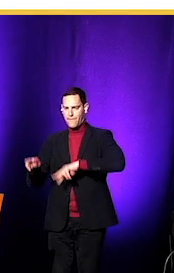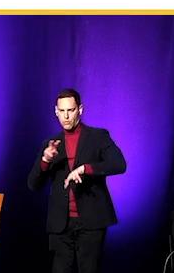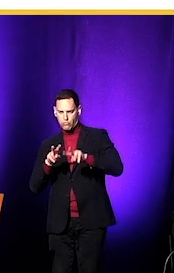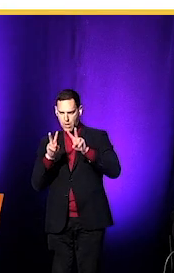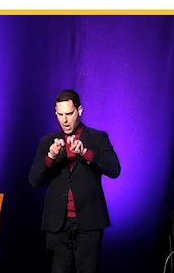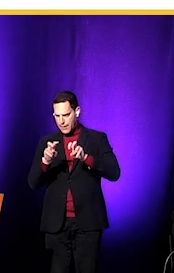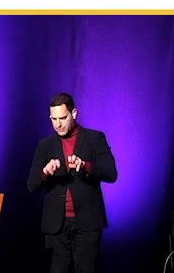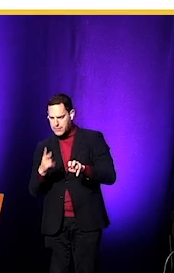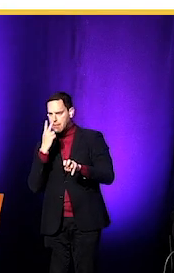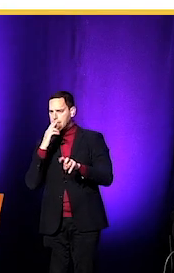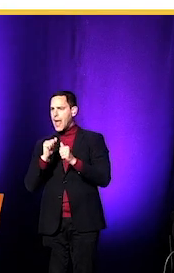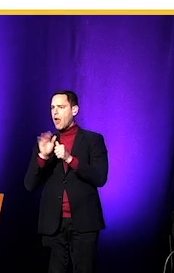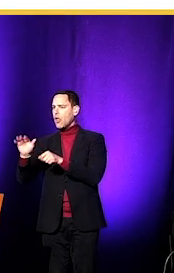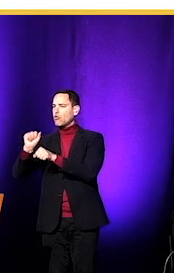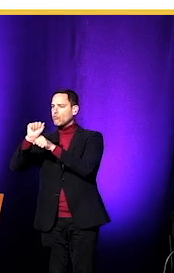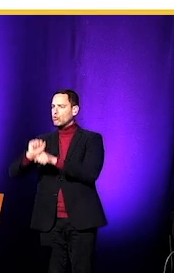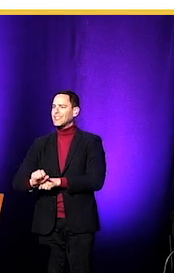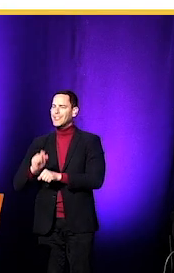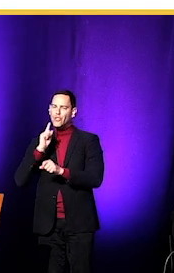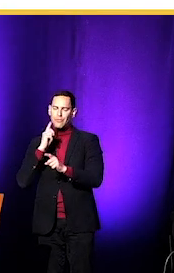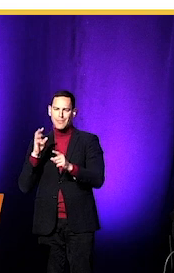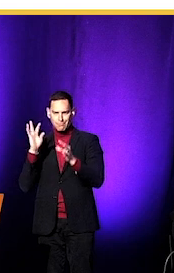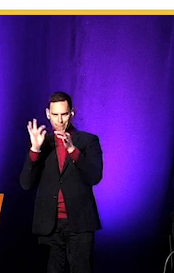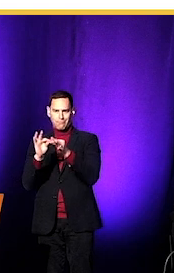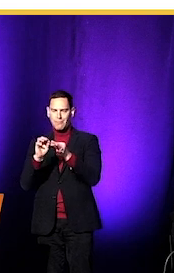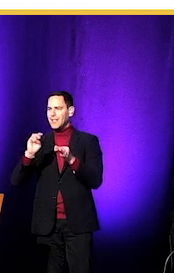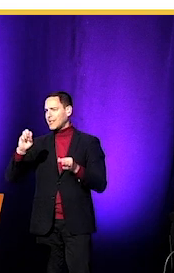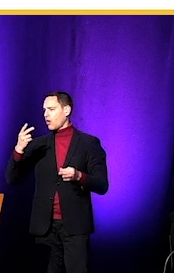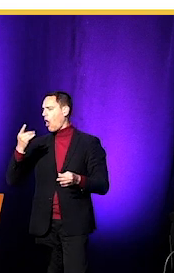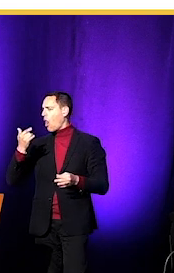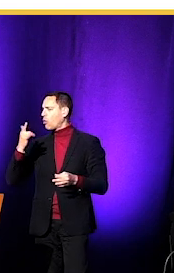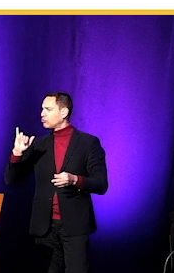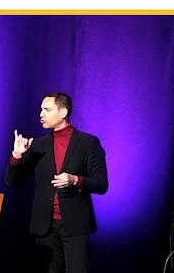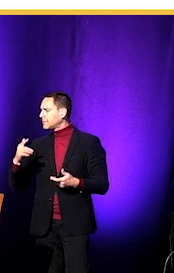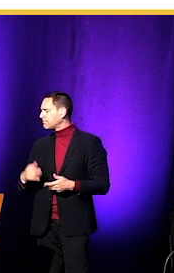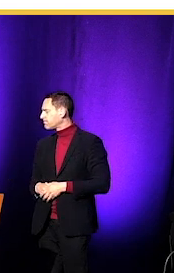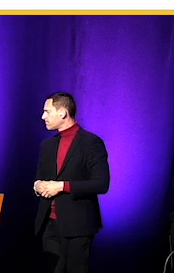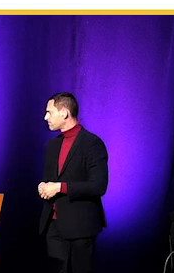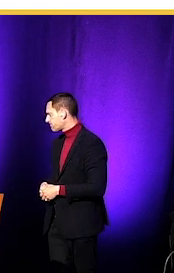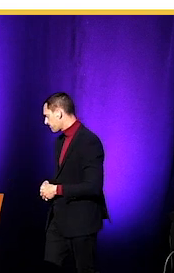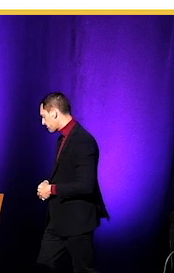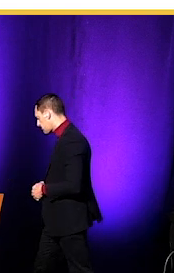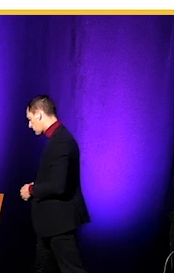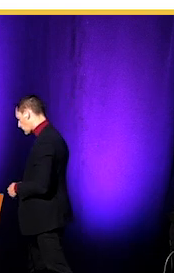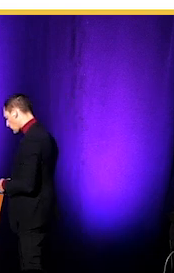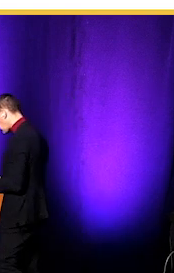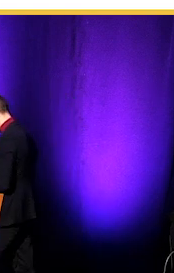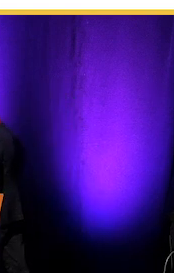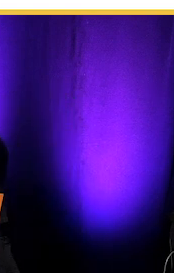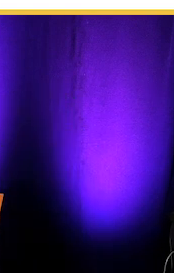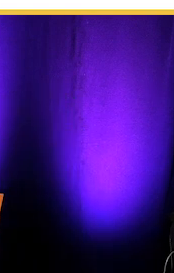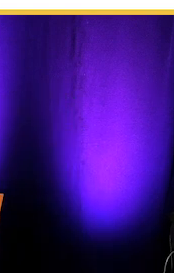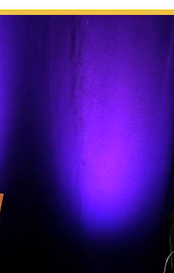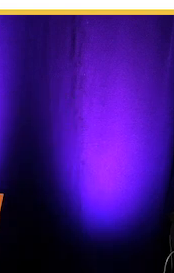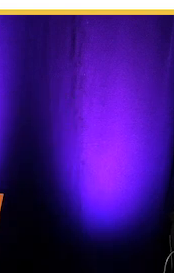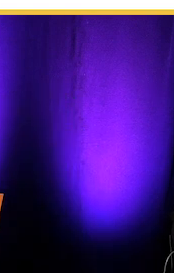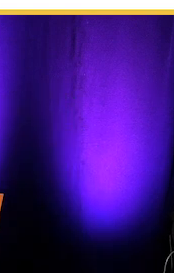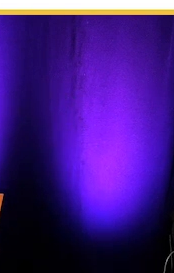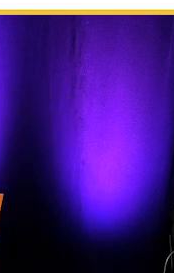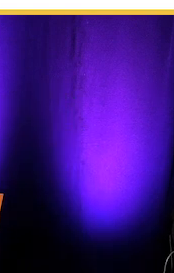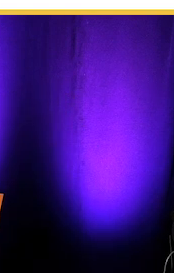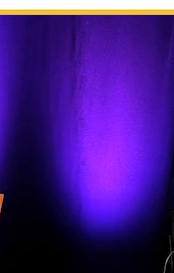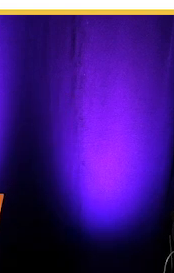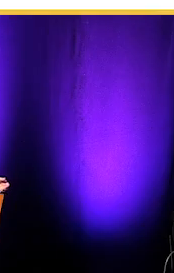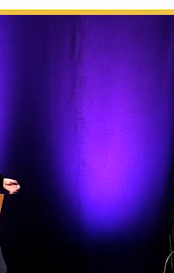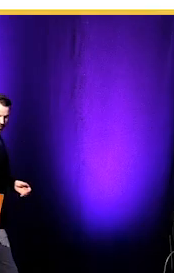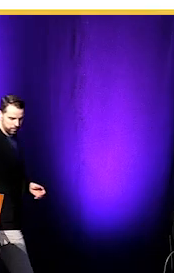their routine should be considered ecologically. I should note that our analysis did not, though, take a narrow approach to ecology, as